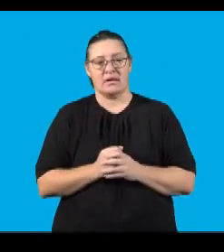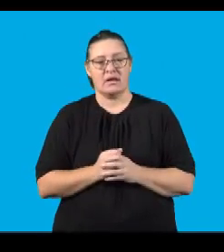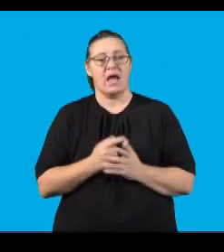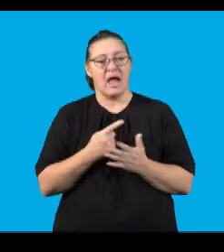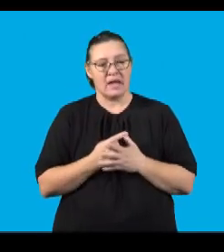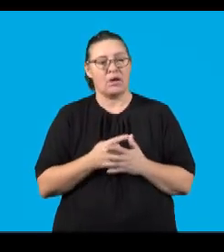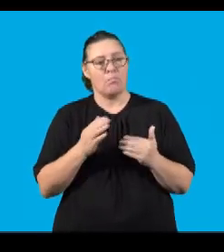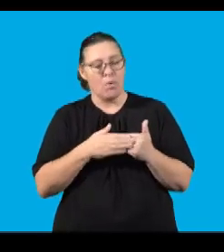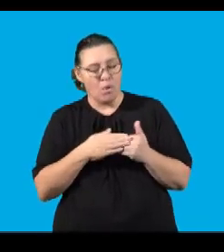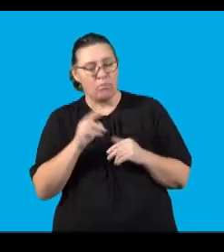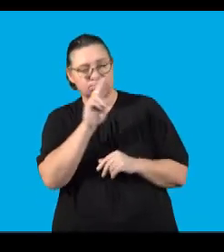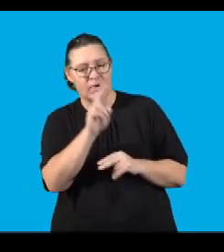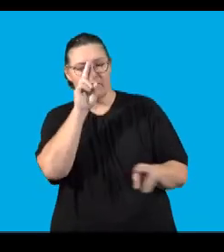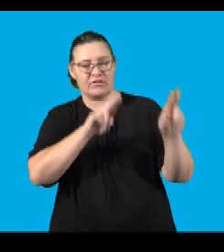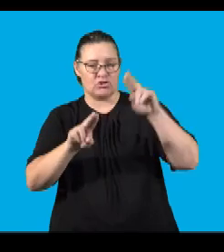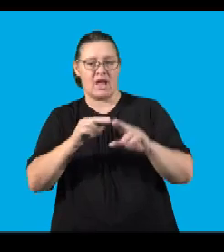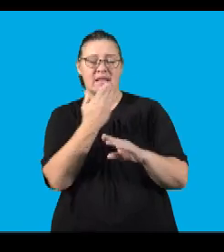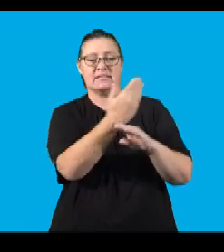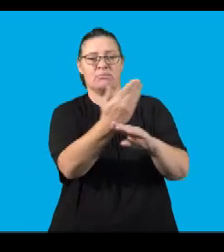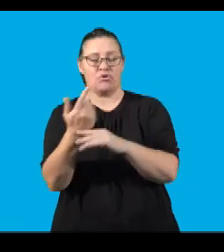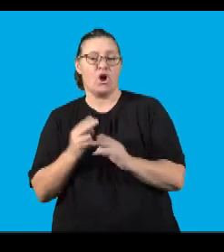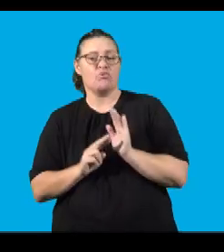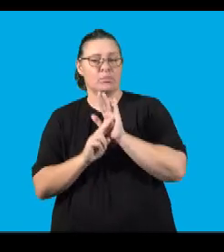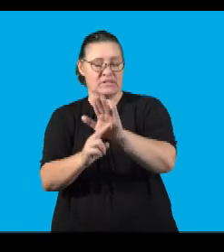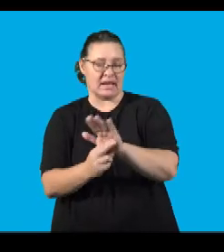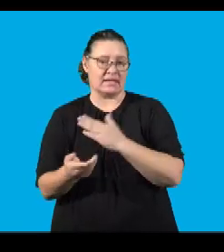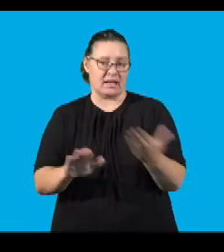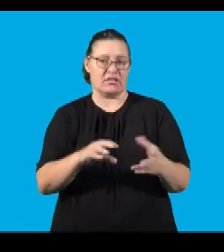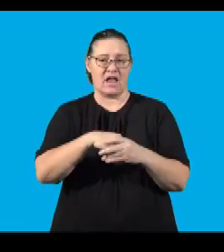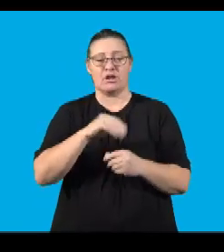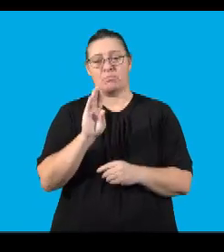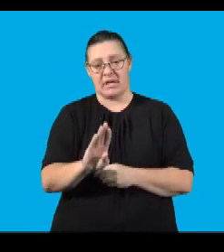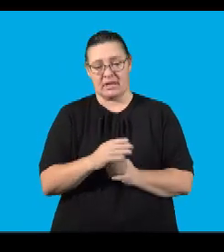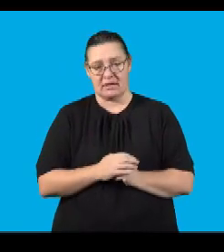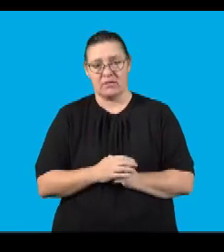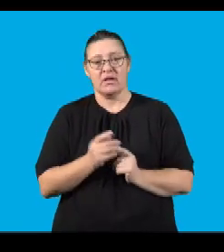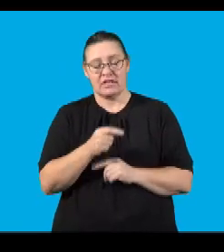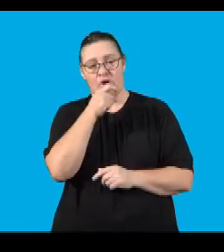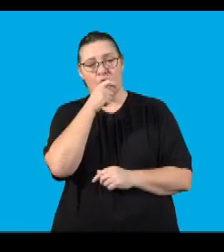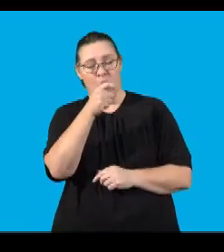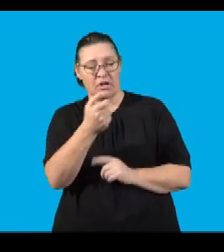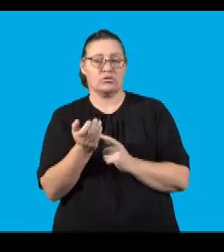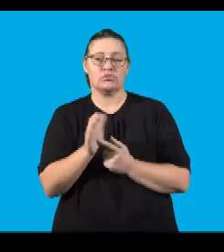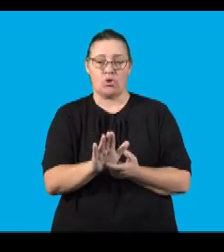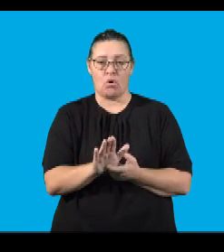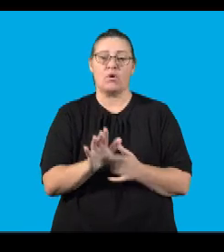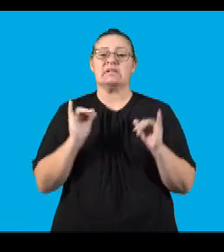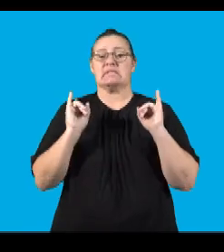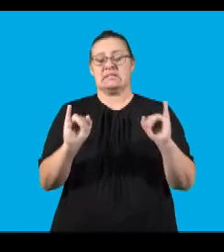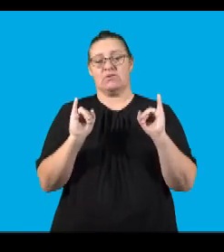and another link to the visual, the cemetery that represents death in text B. And this, of course, the comment shows